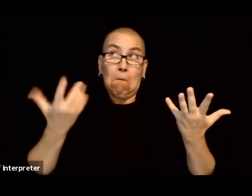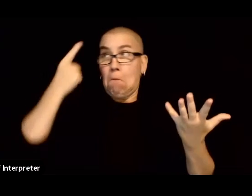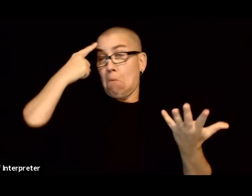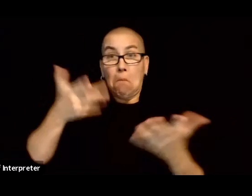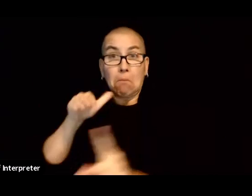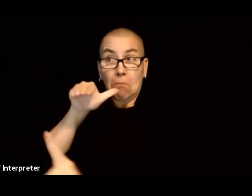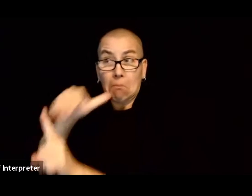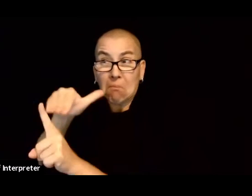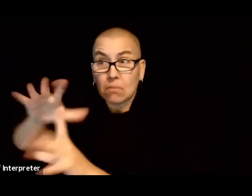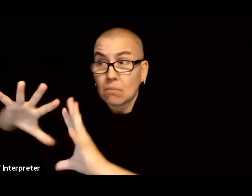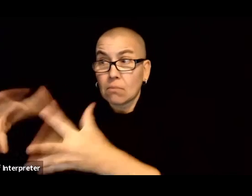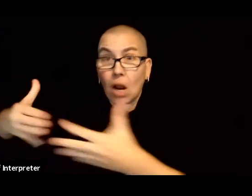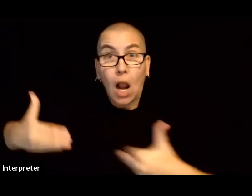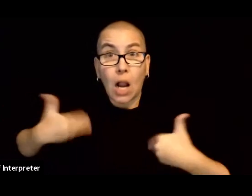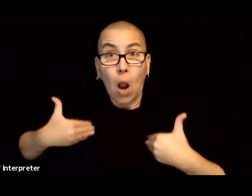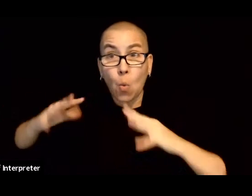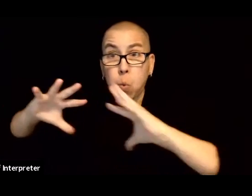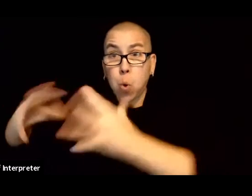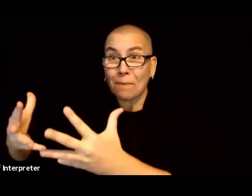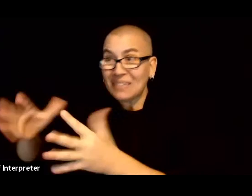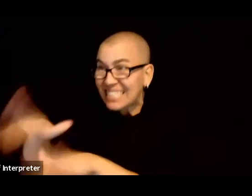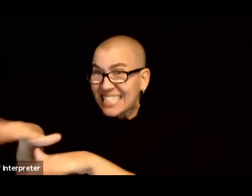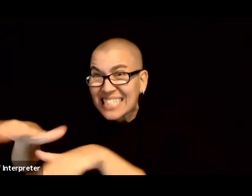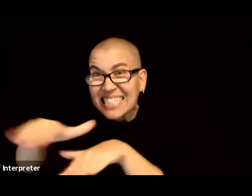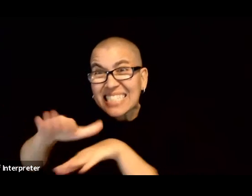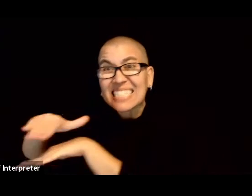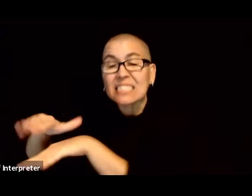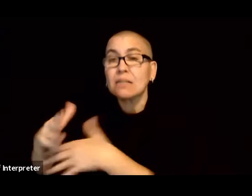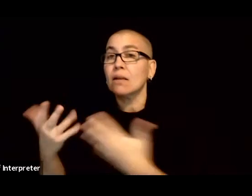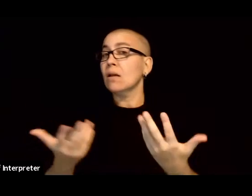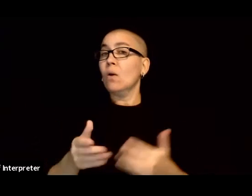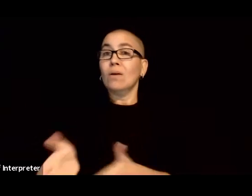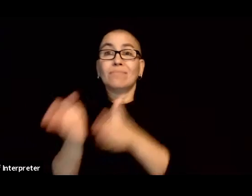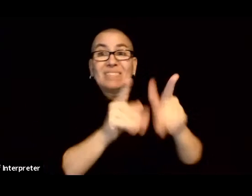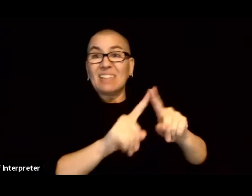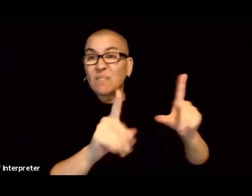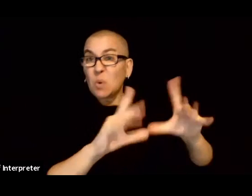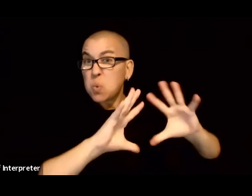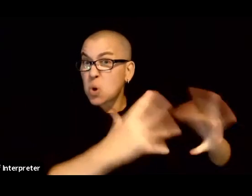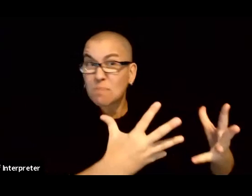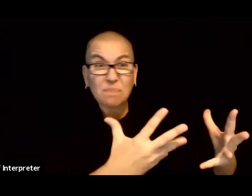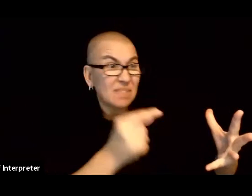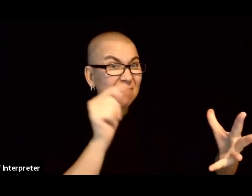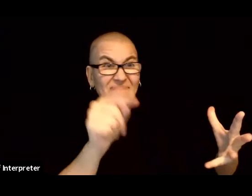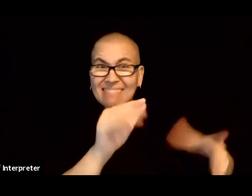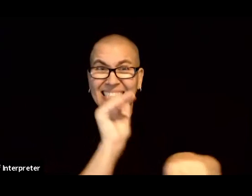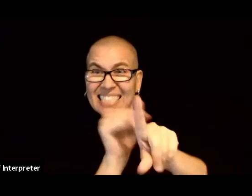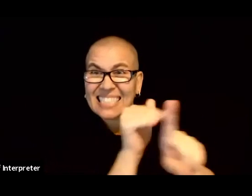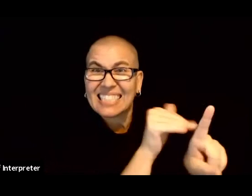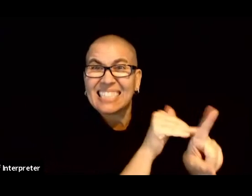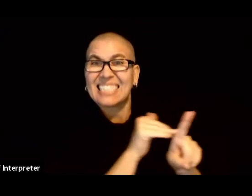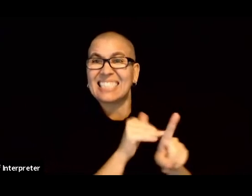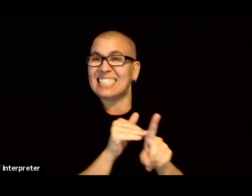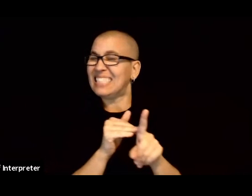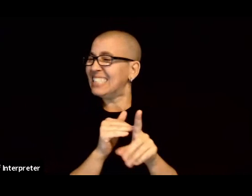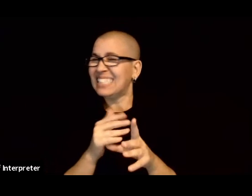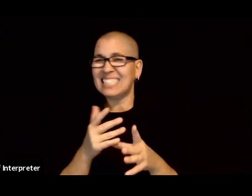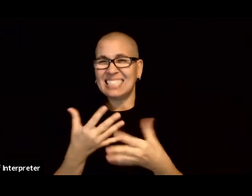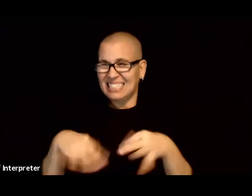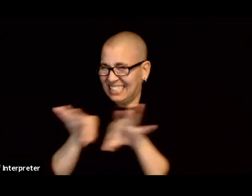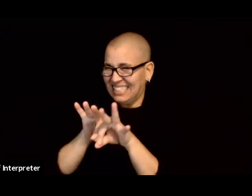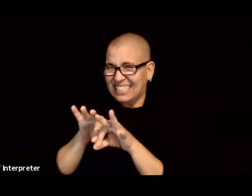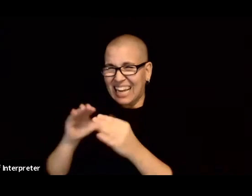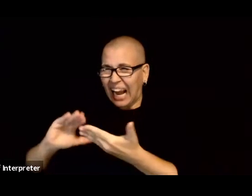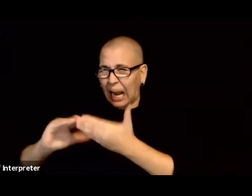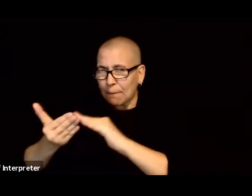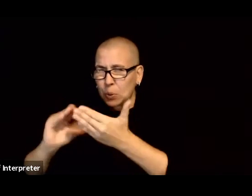segments of the population. So finding community partners to help make sure that these messages aren't just coming from voices in government